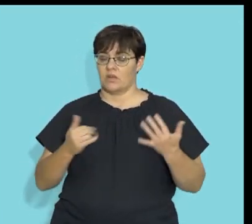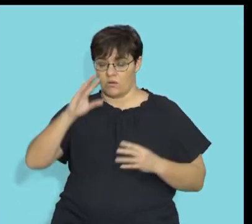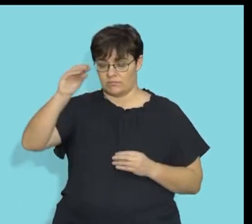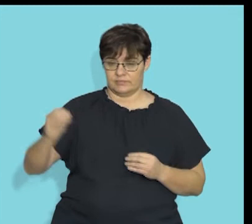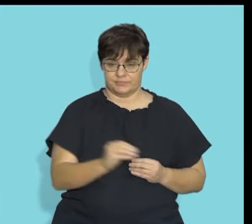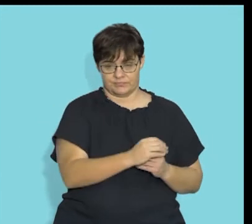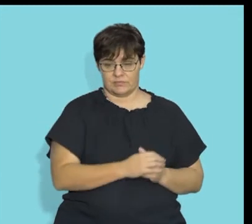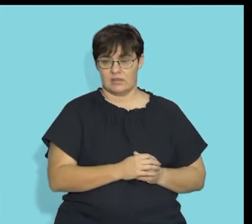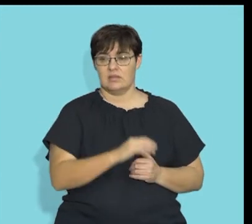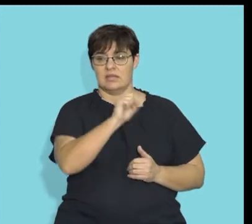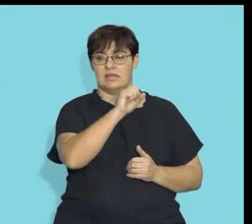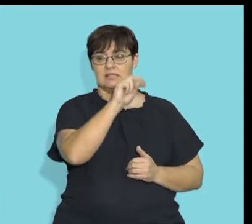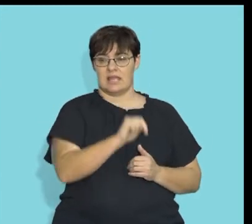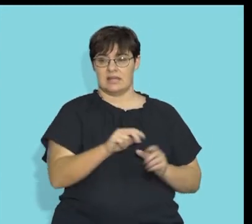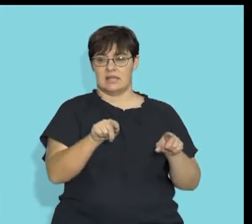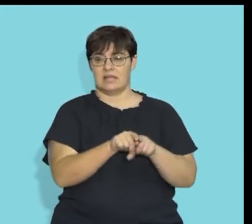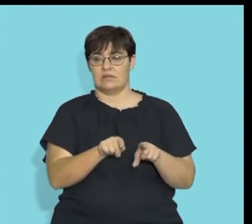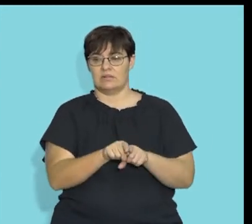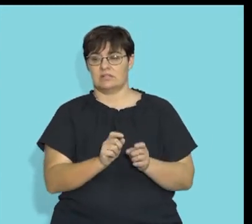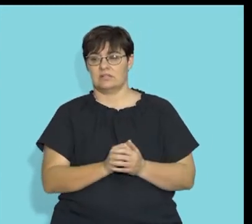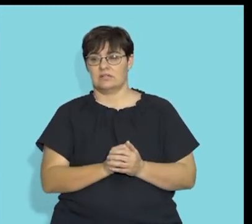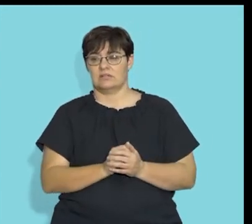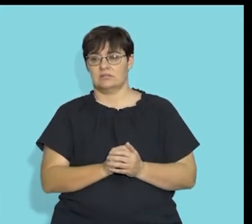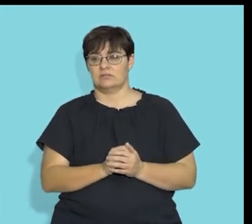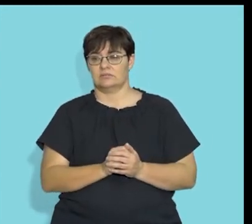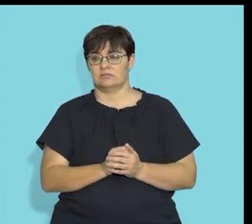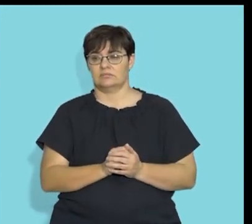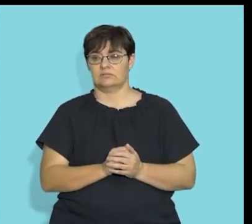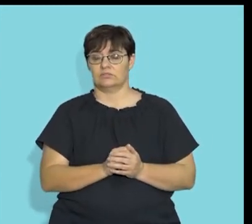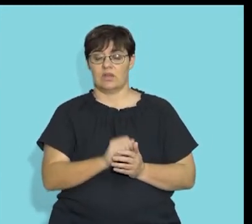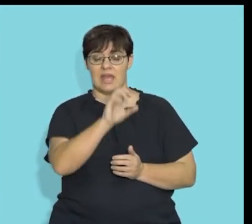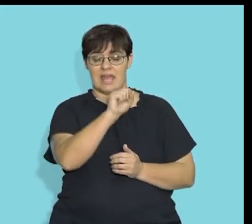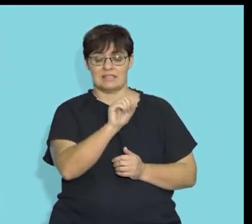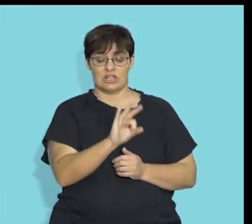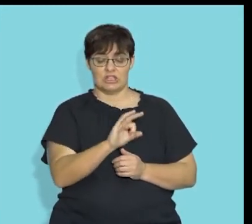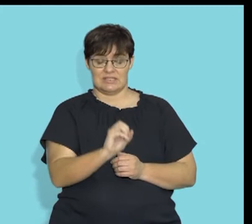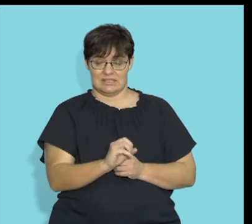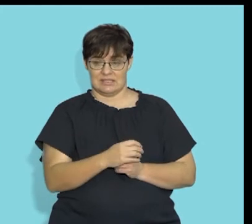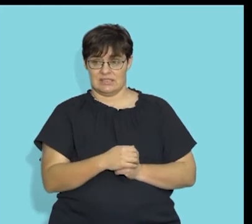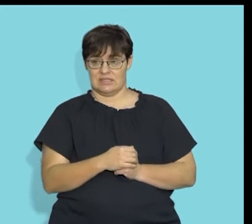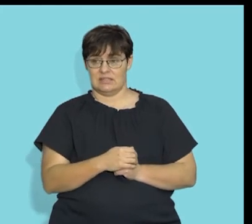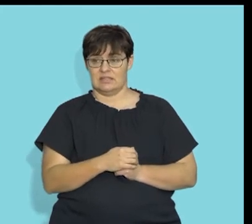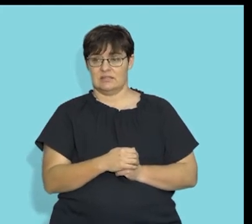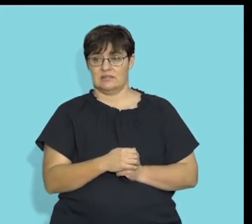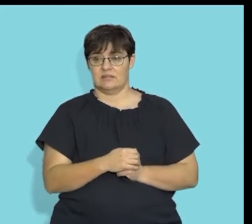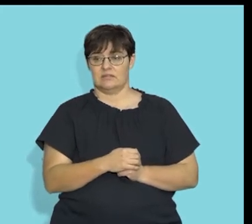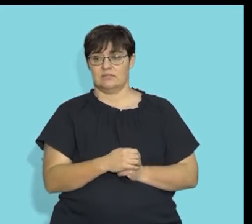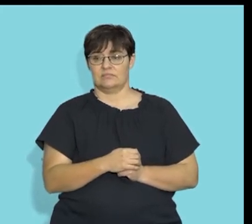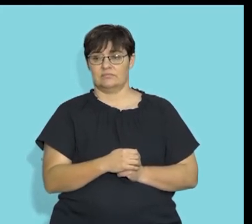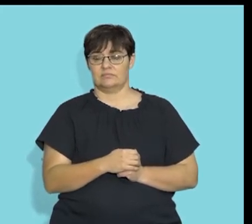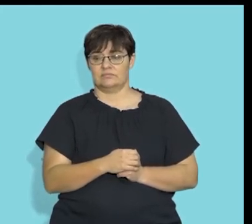Then I'm going to substitute this all into the arithmetic series formula. So the sum of the first 30